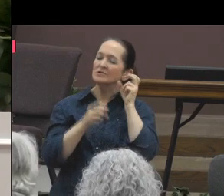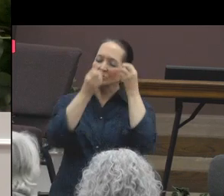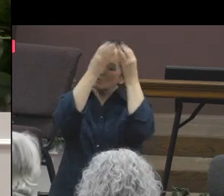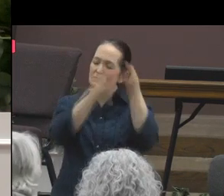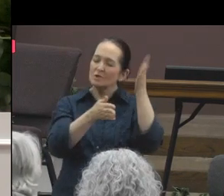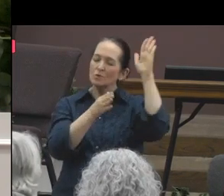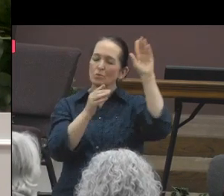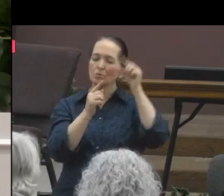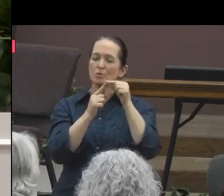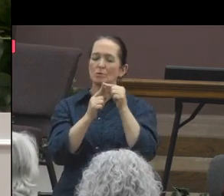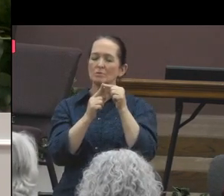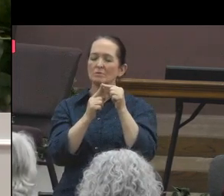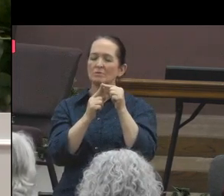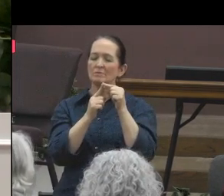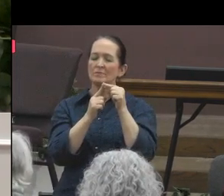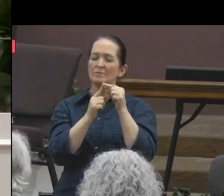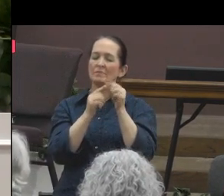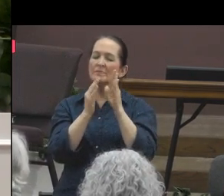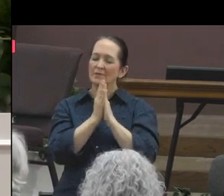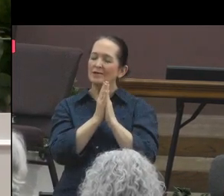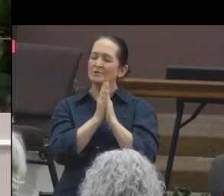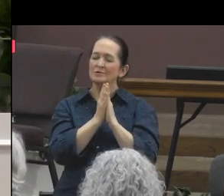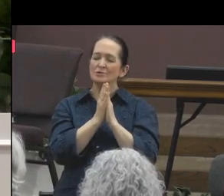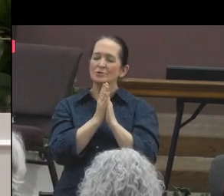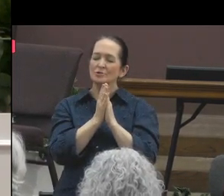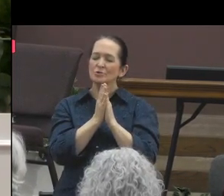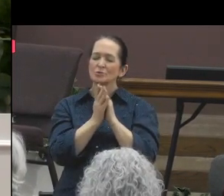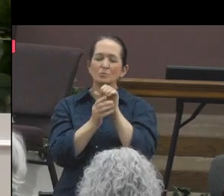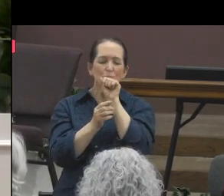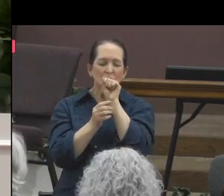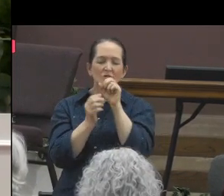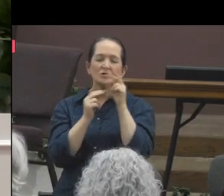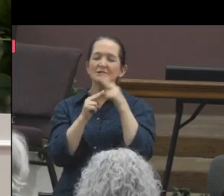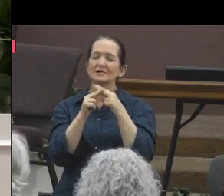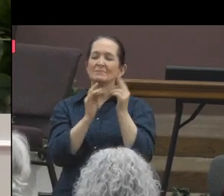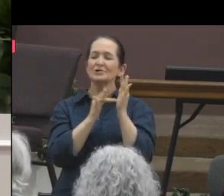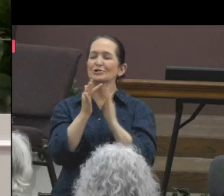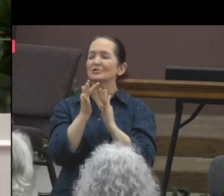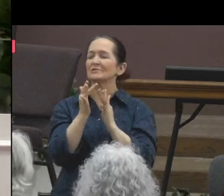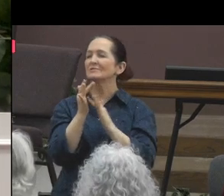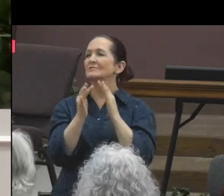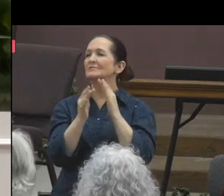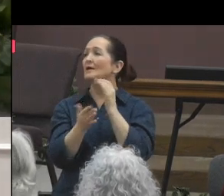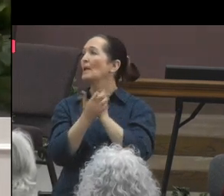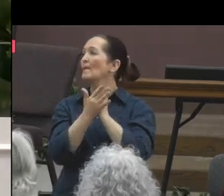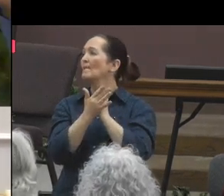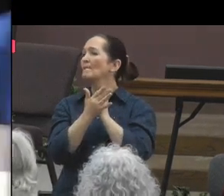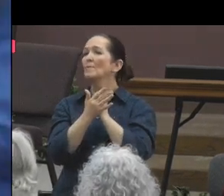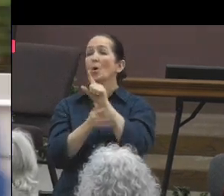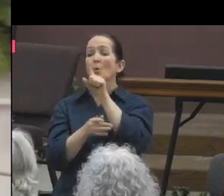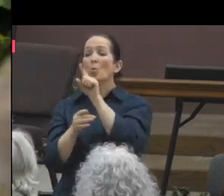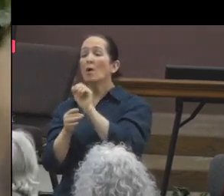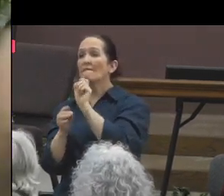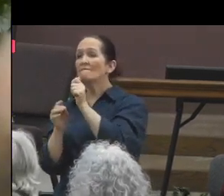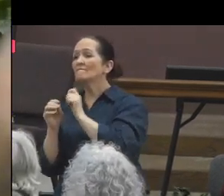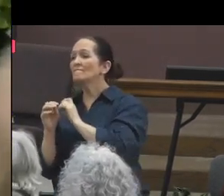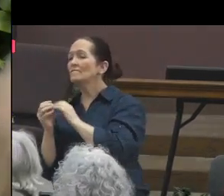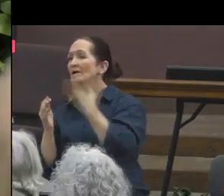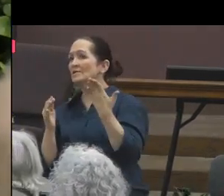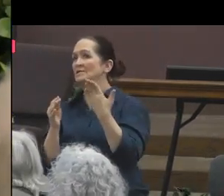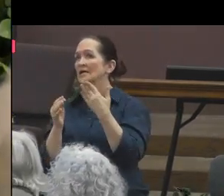to your word. For we do ask in the precious name of Jesus. Amen. One quick thing let me